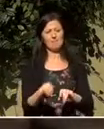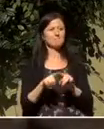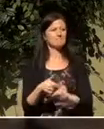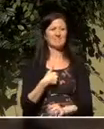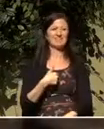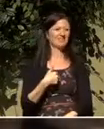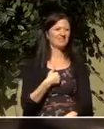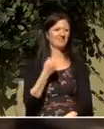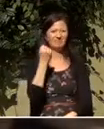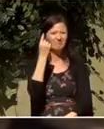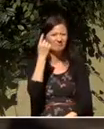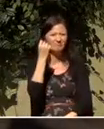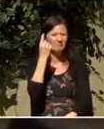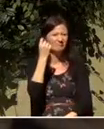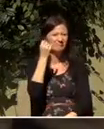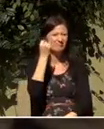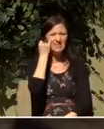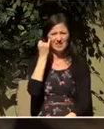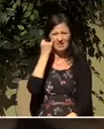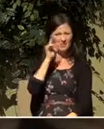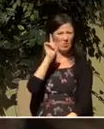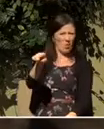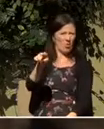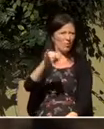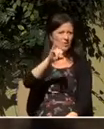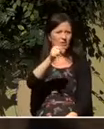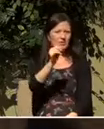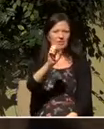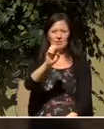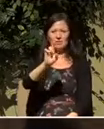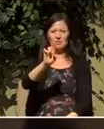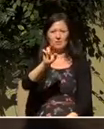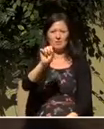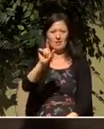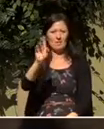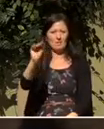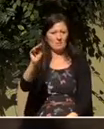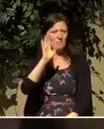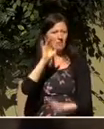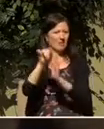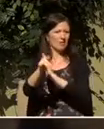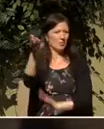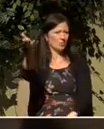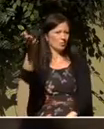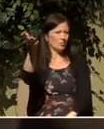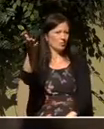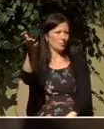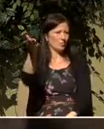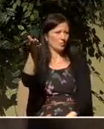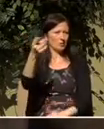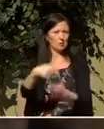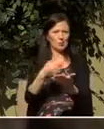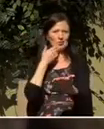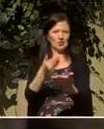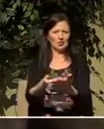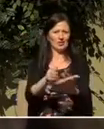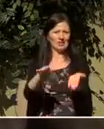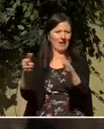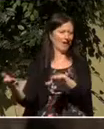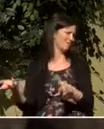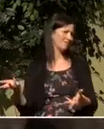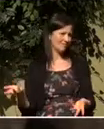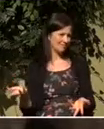it. If he goes to Jerusalem, he's going to be killed. And what good is a dead Messiah?